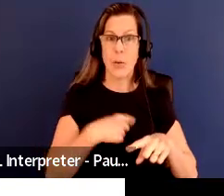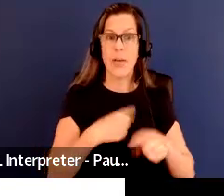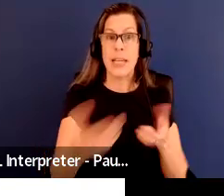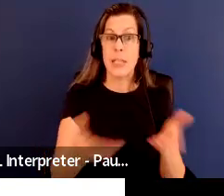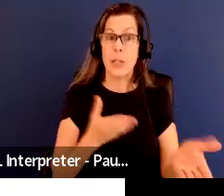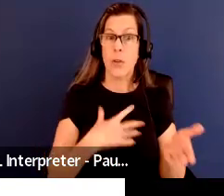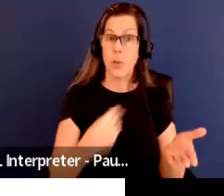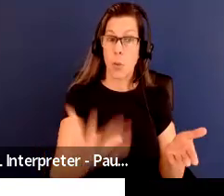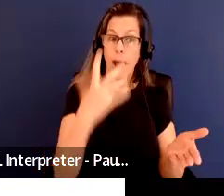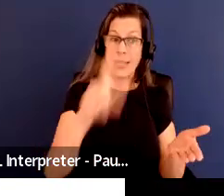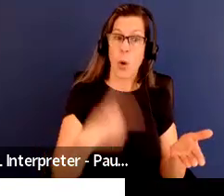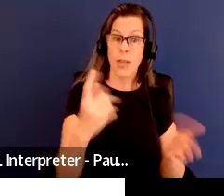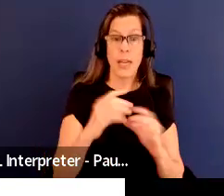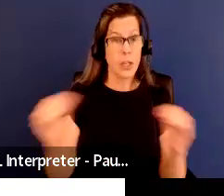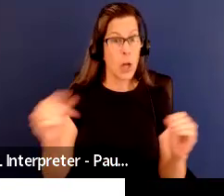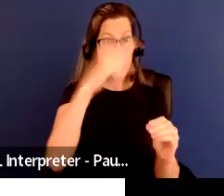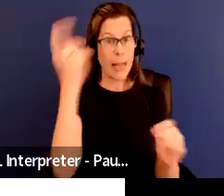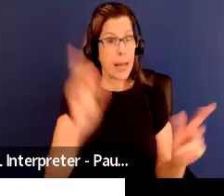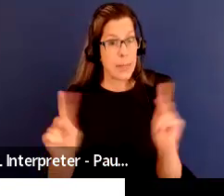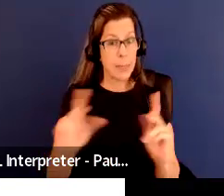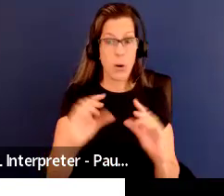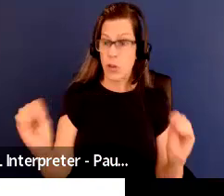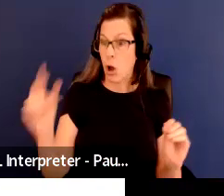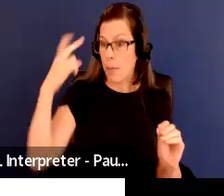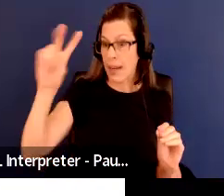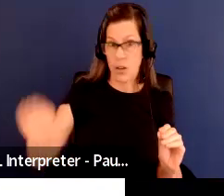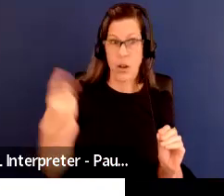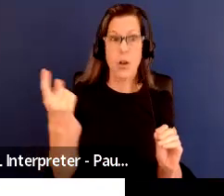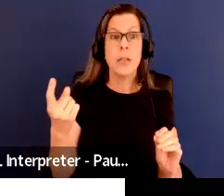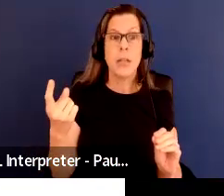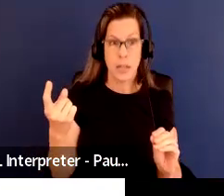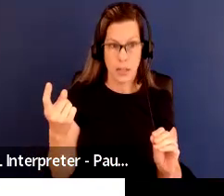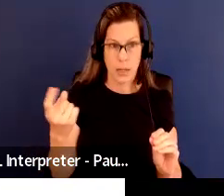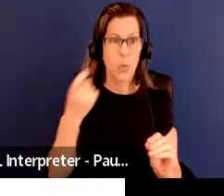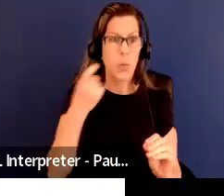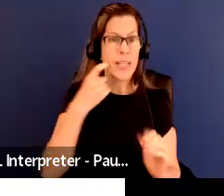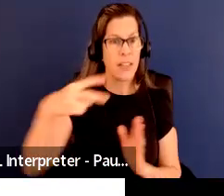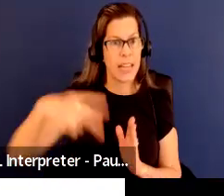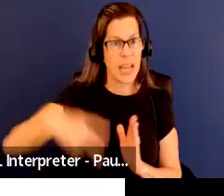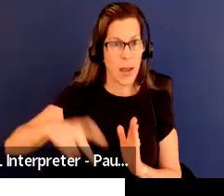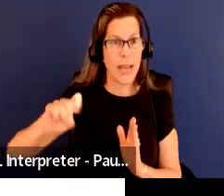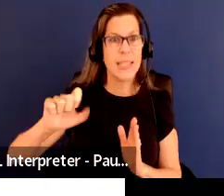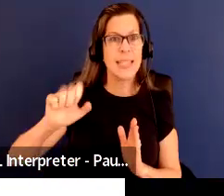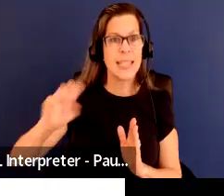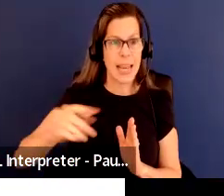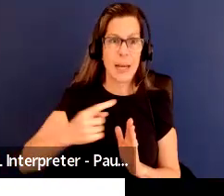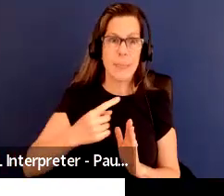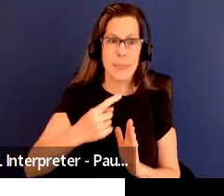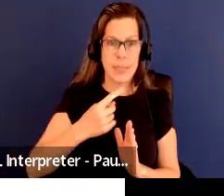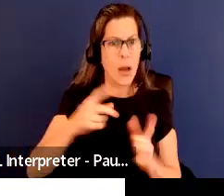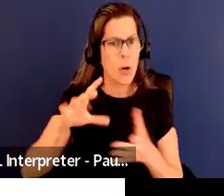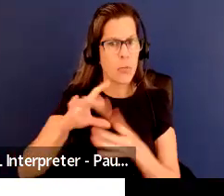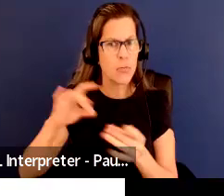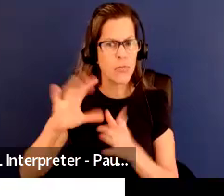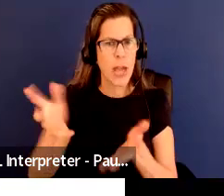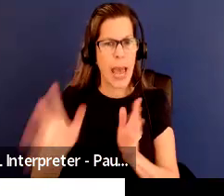allowed." Sam says, I recently read Race to the Truth, Borderlands, and the Mexican-American Story, and it was really excellent